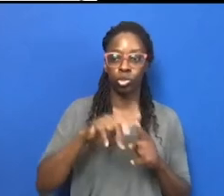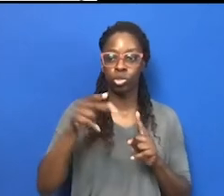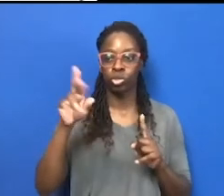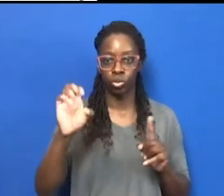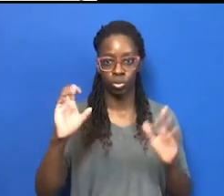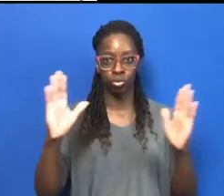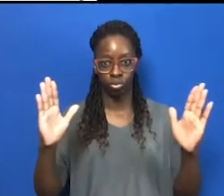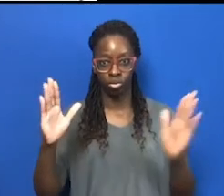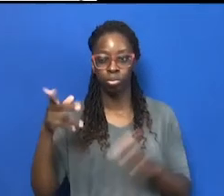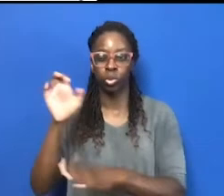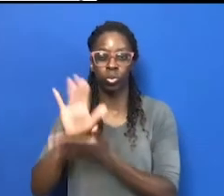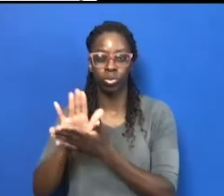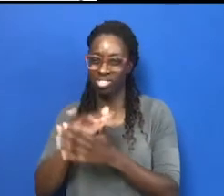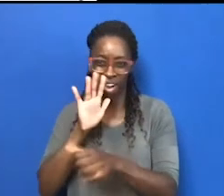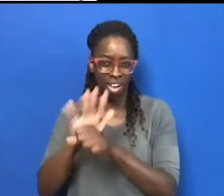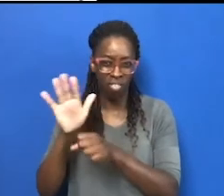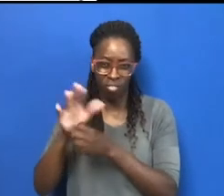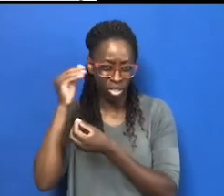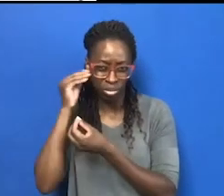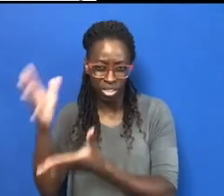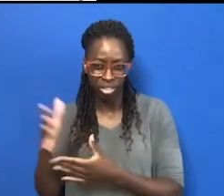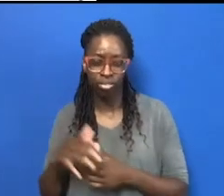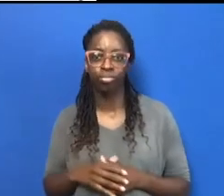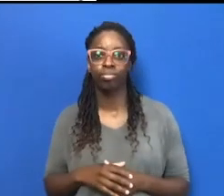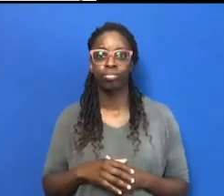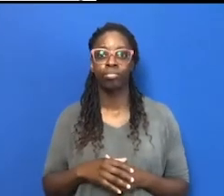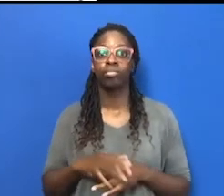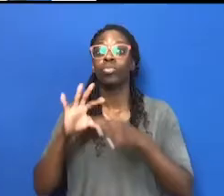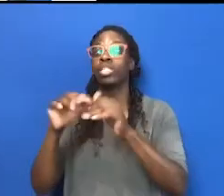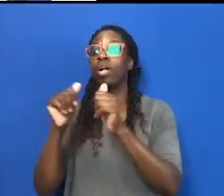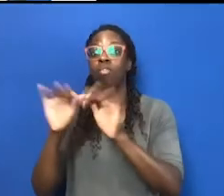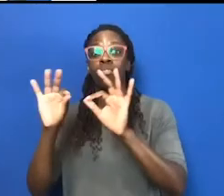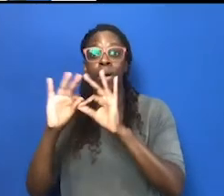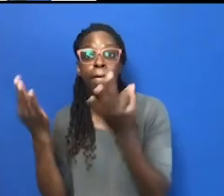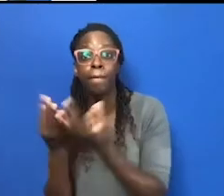and generating practice-informed evidence.